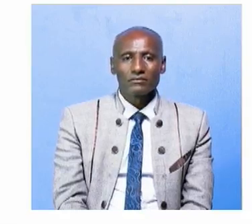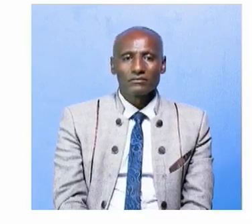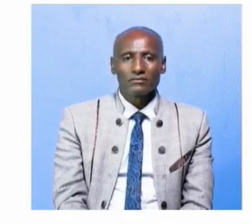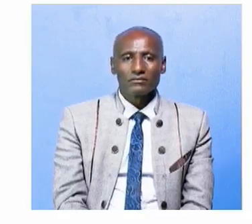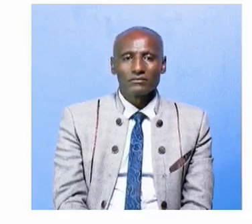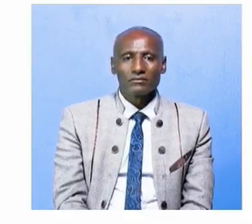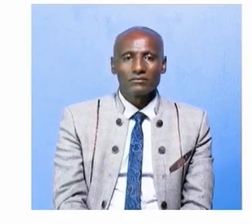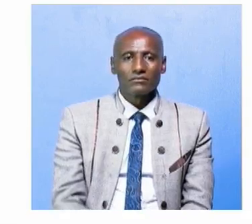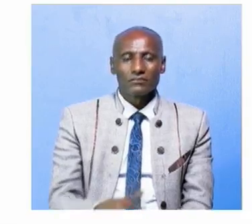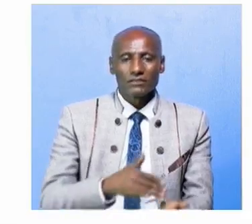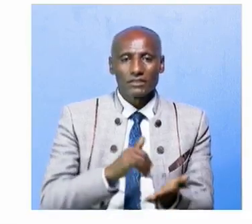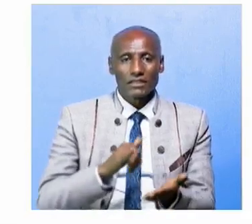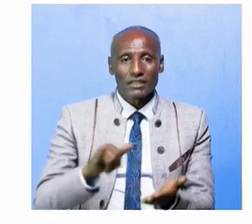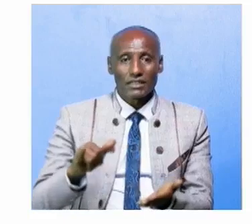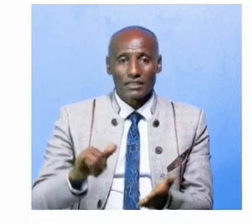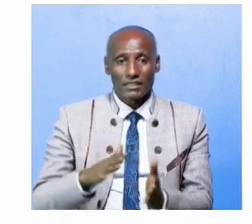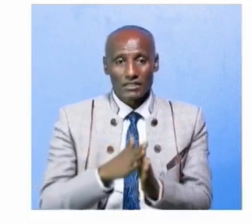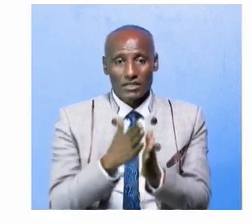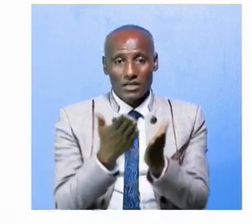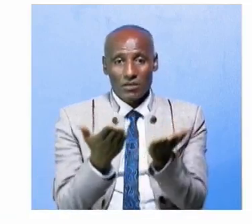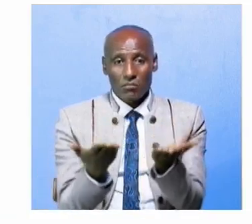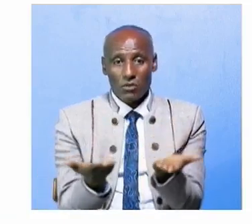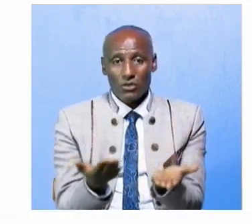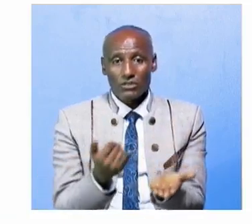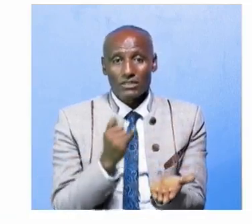Reading books is